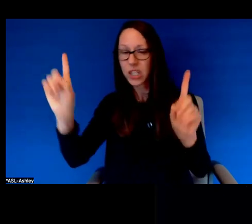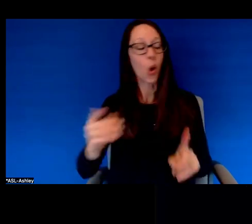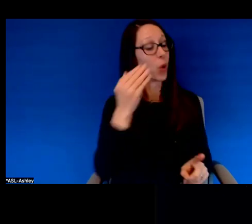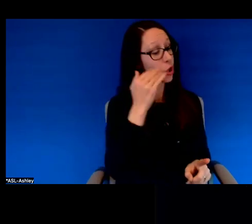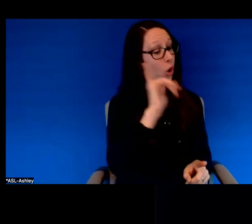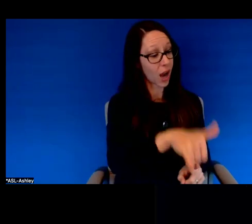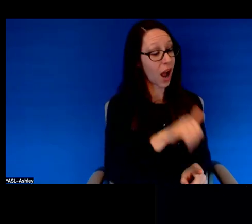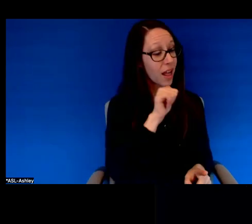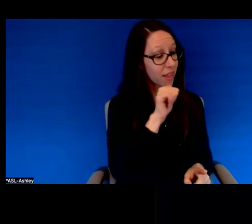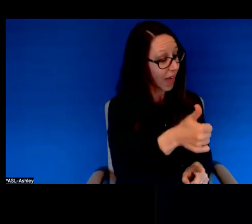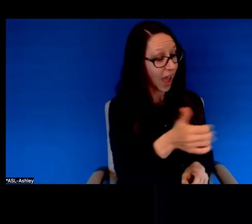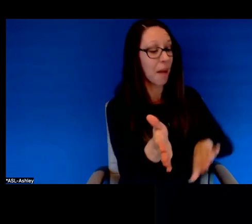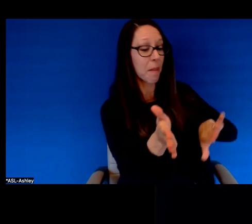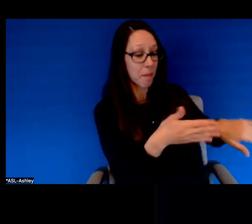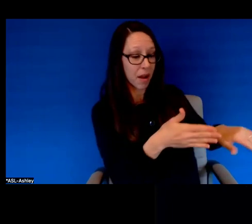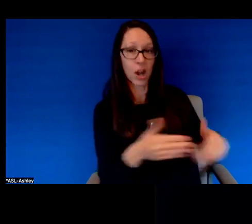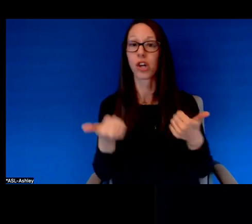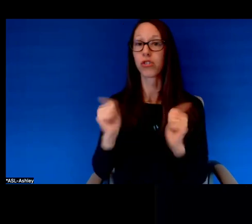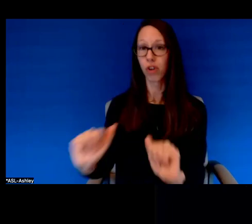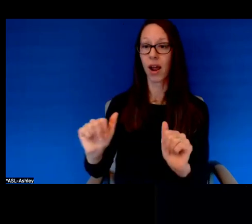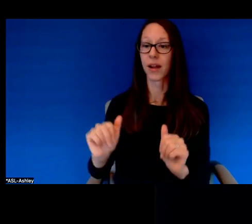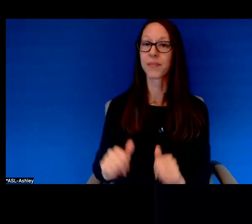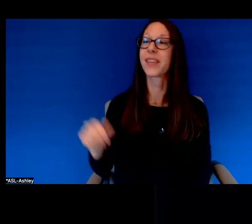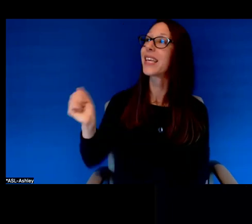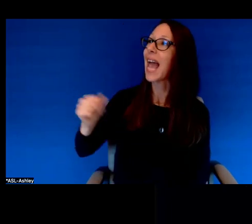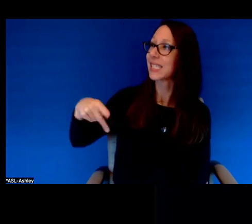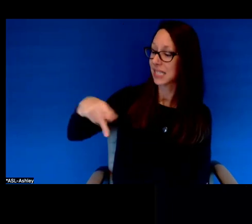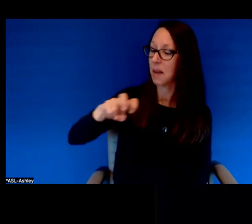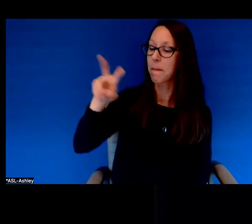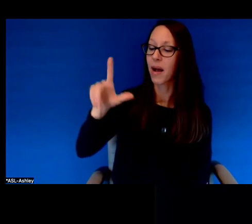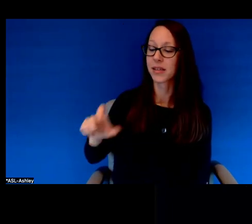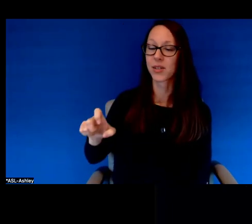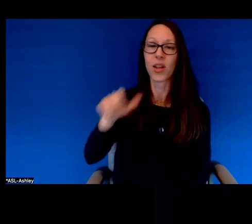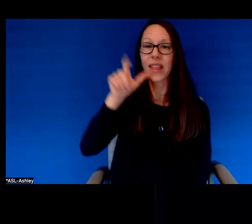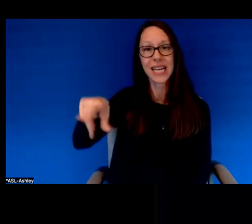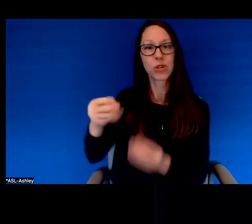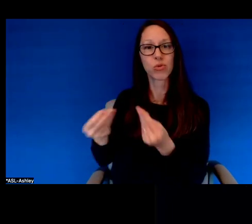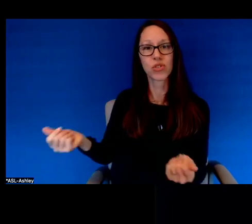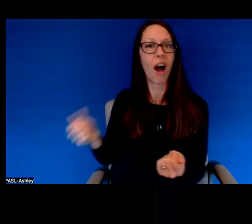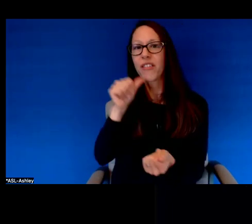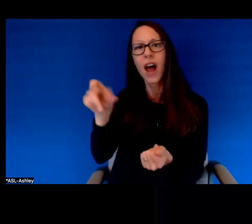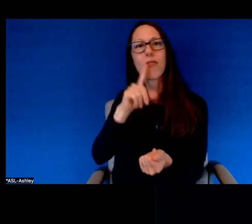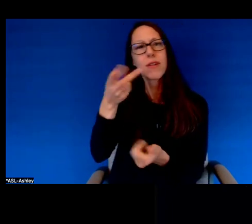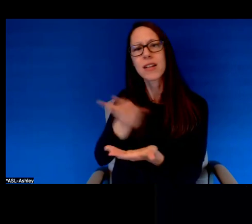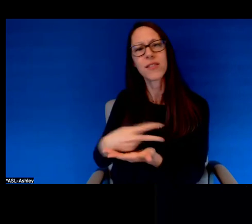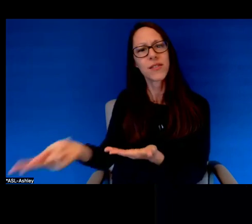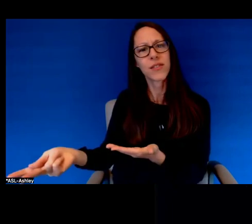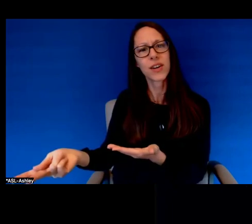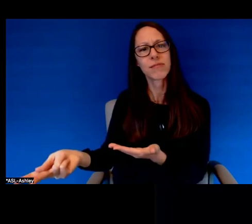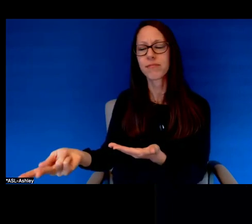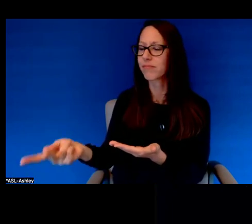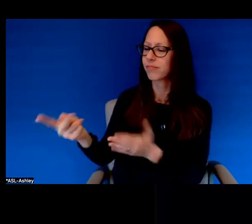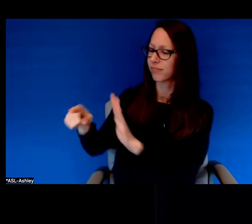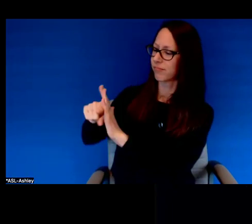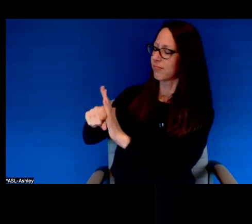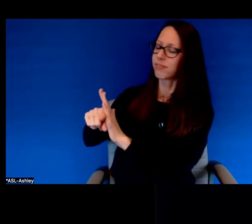next thing. Yeah. Yeah, it's actually just a puzzle that needs to be solved. It's not really a failure. Right. It's just like, okay, negative to that